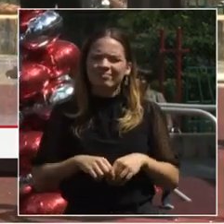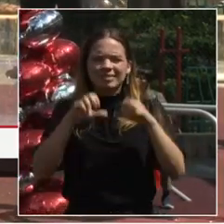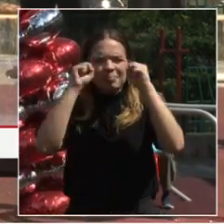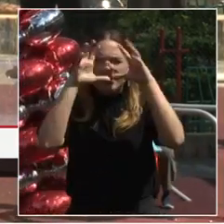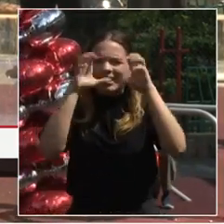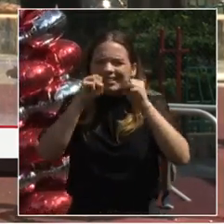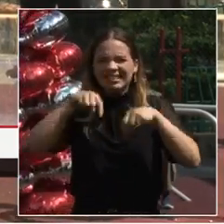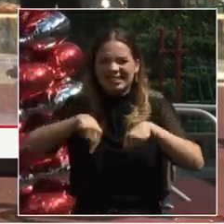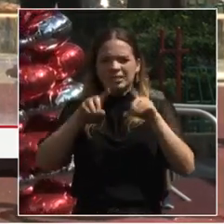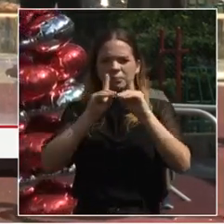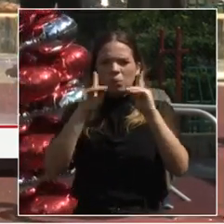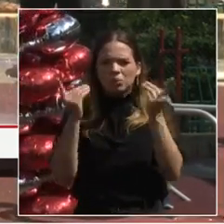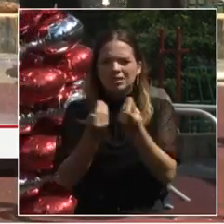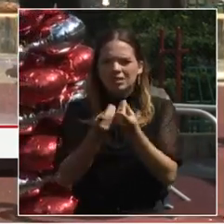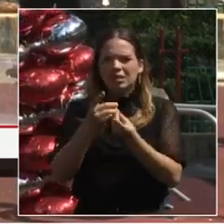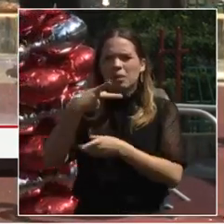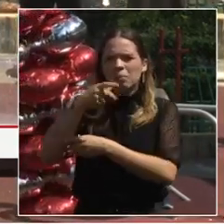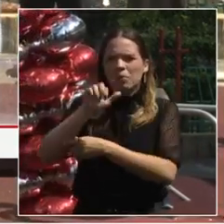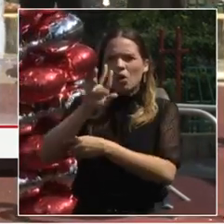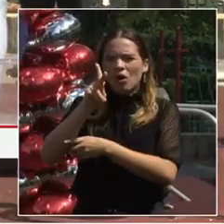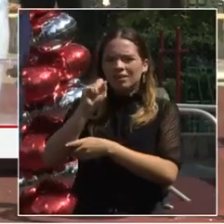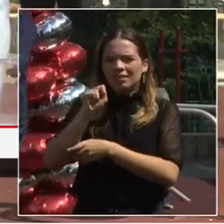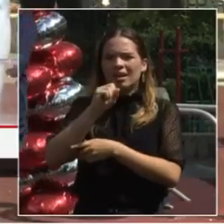and Recreations.